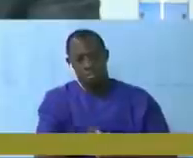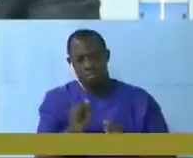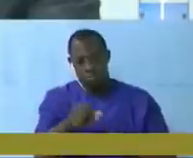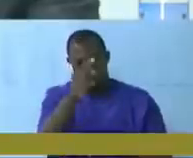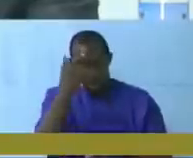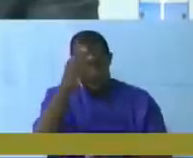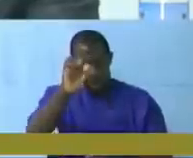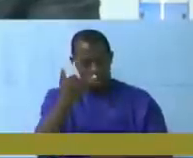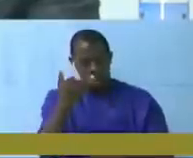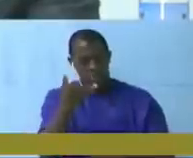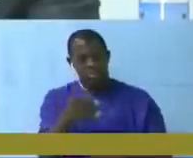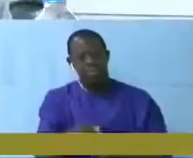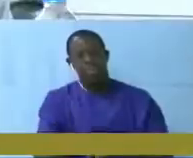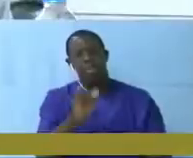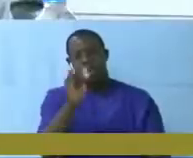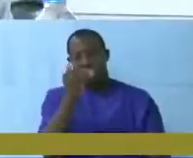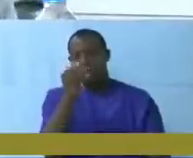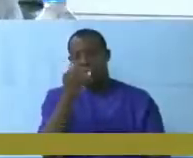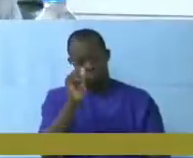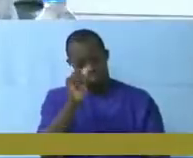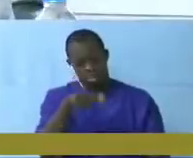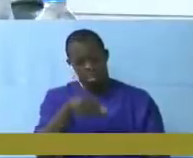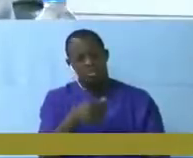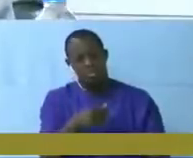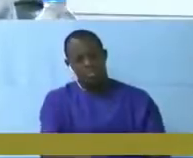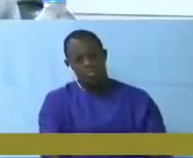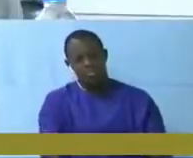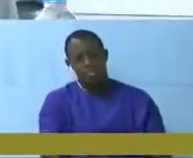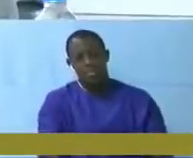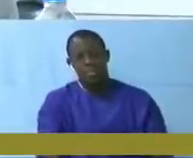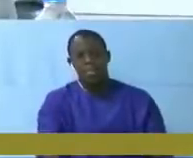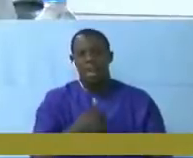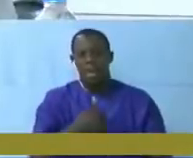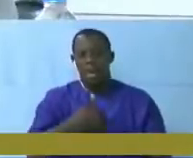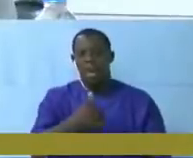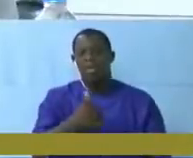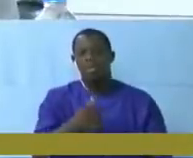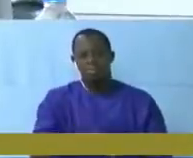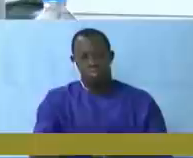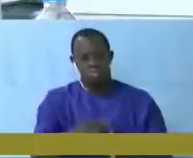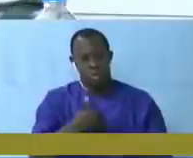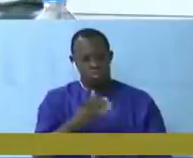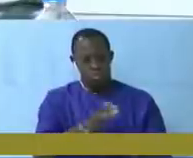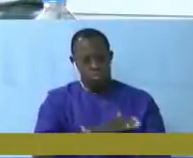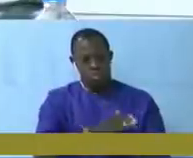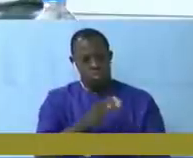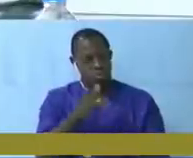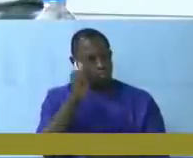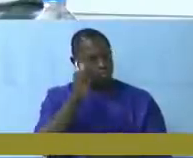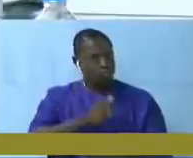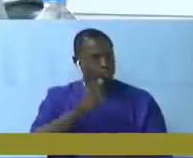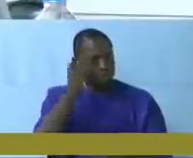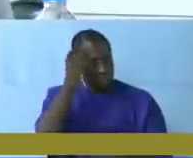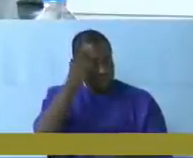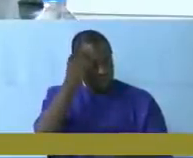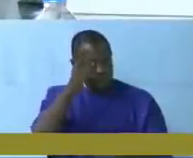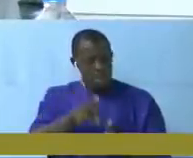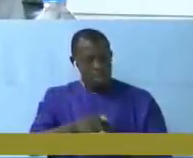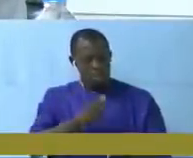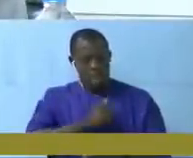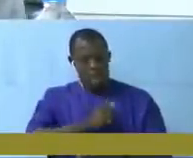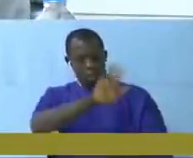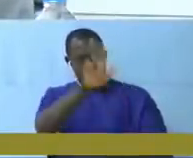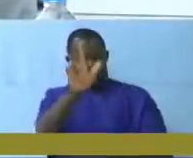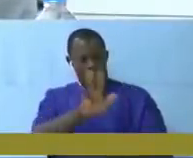assessment? I very much would. I honestly used to think, of course, that my Wolof was perfect,